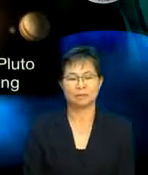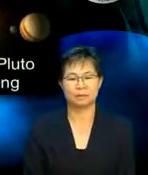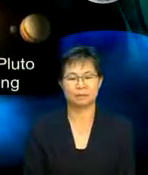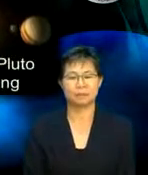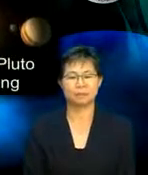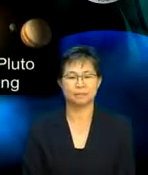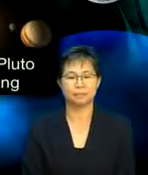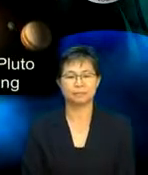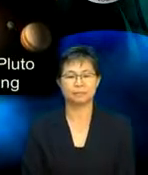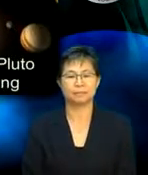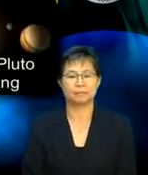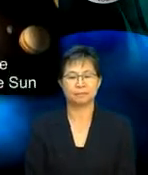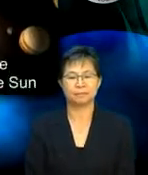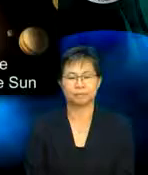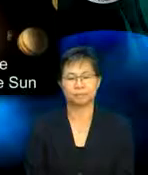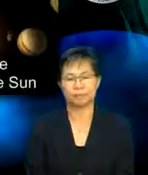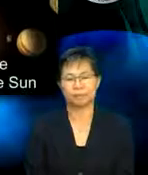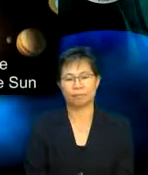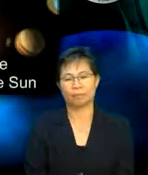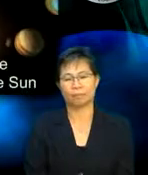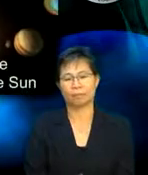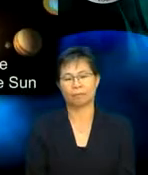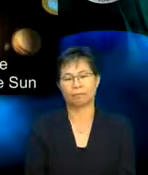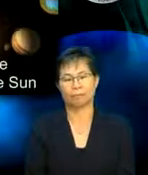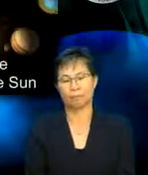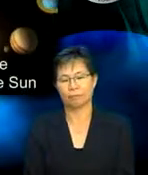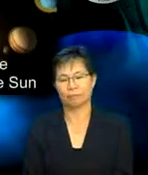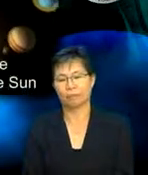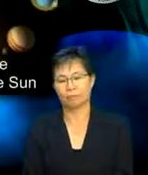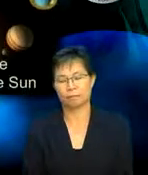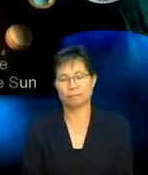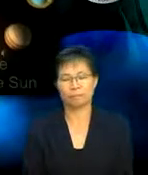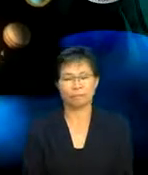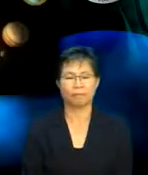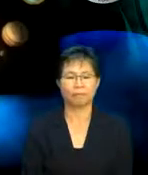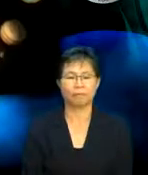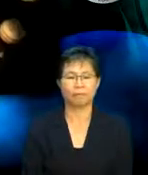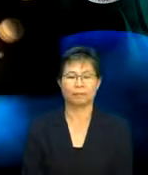Uranus, Neptune, Pluto, the rest of the gang. They are the 9 planets that circle the sun.